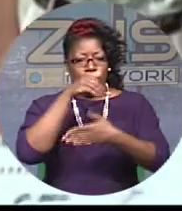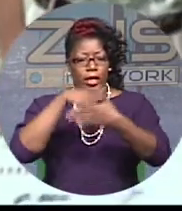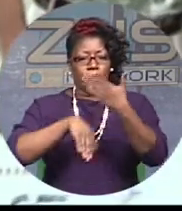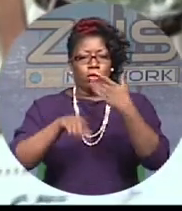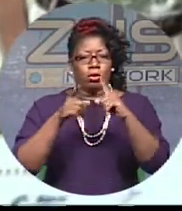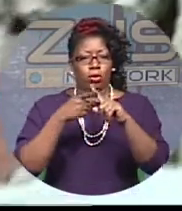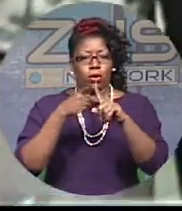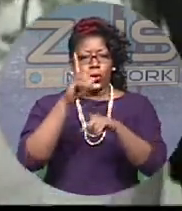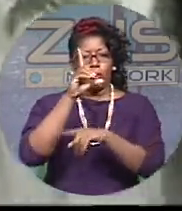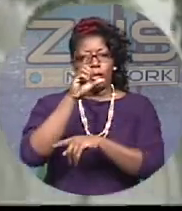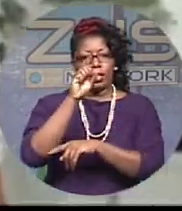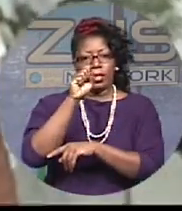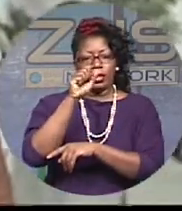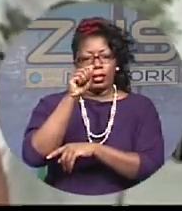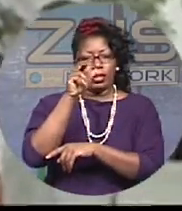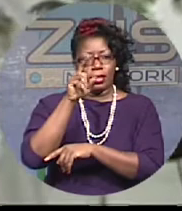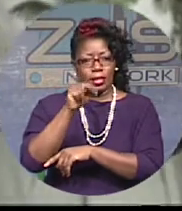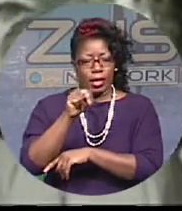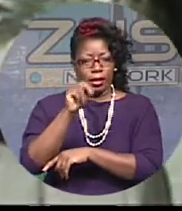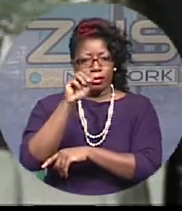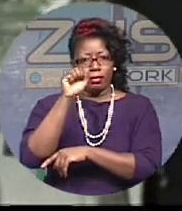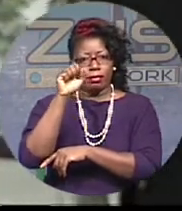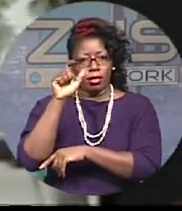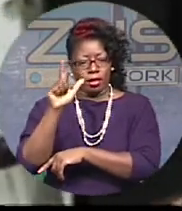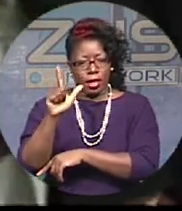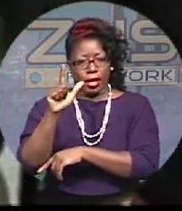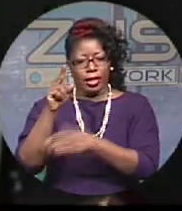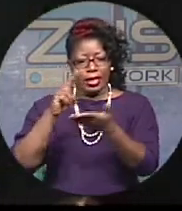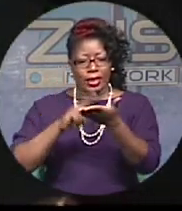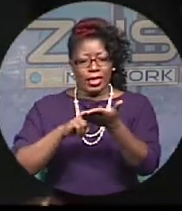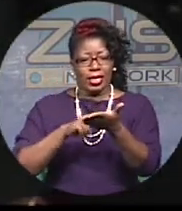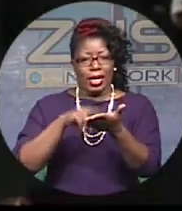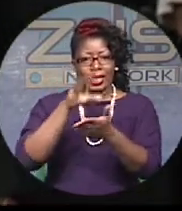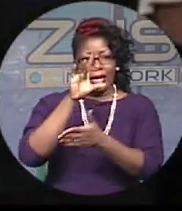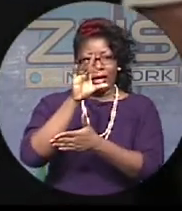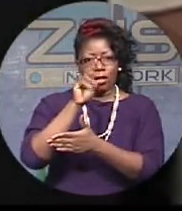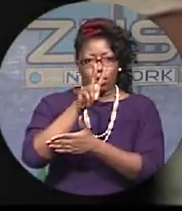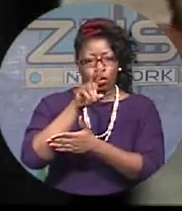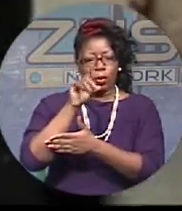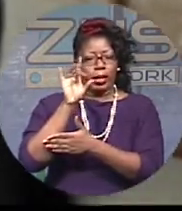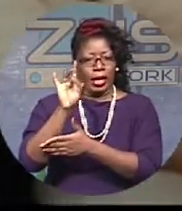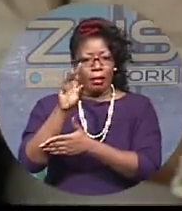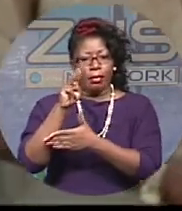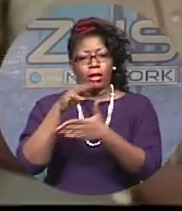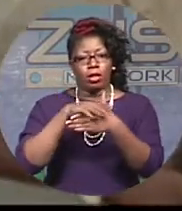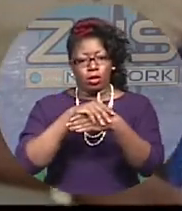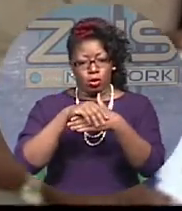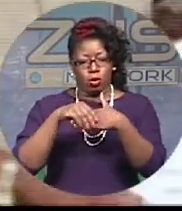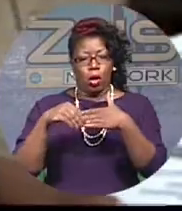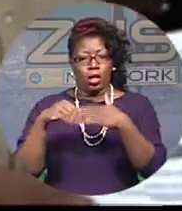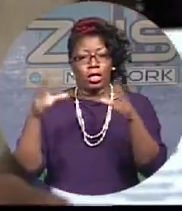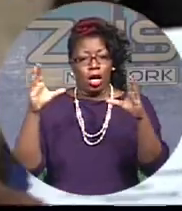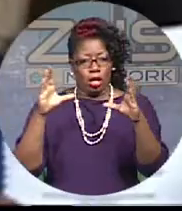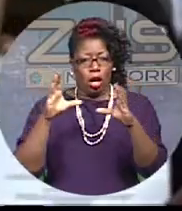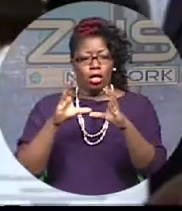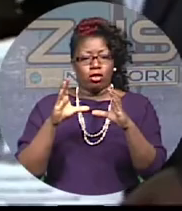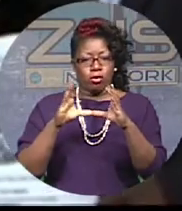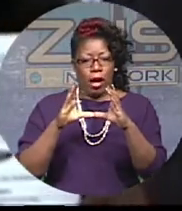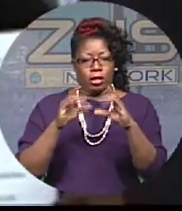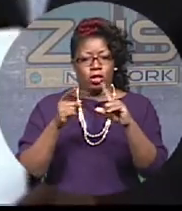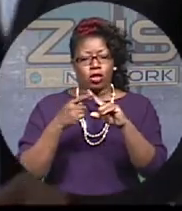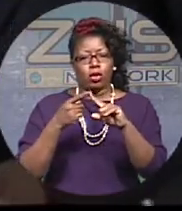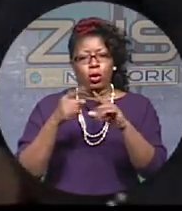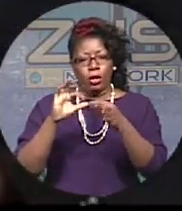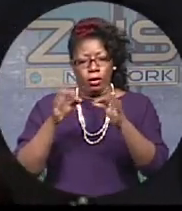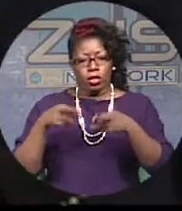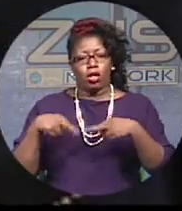past Friday to sign a $2.8 million contract to improve and maintain roads on that island. At the onset, DPM